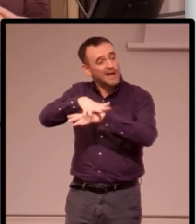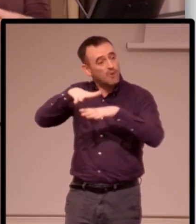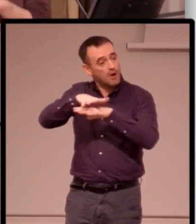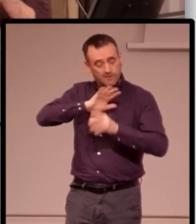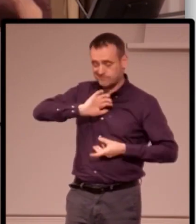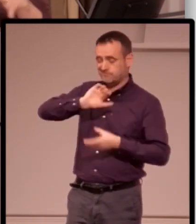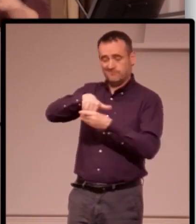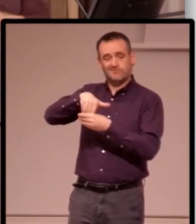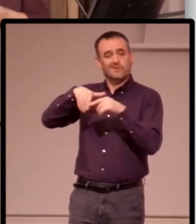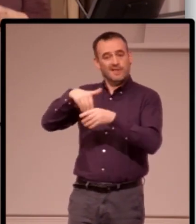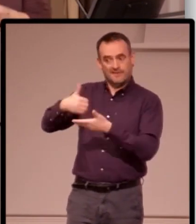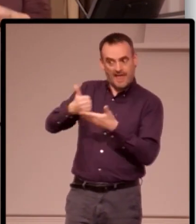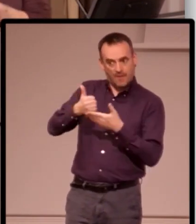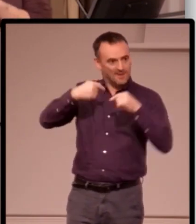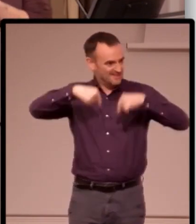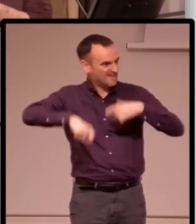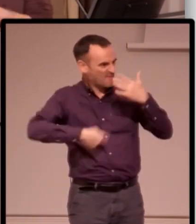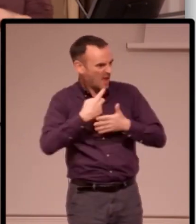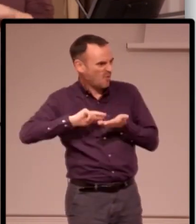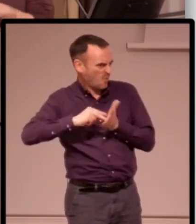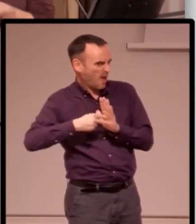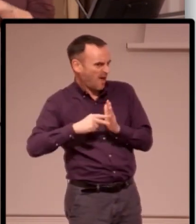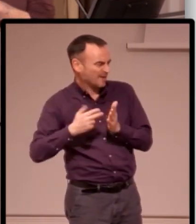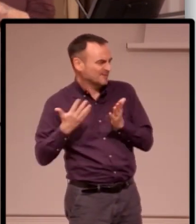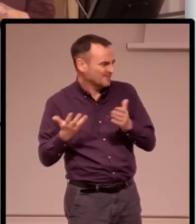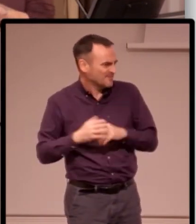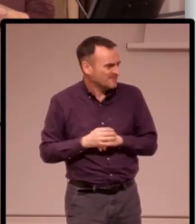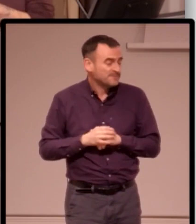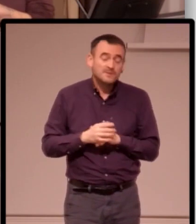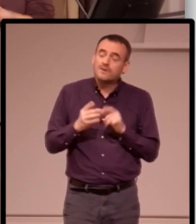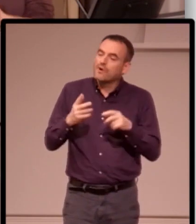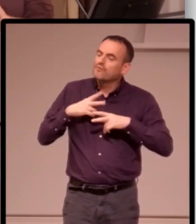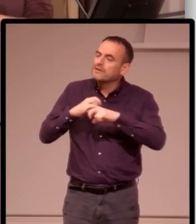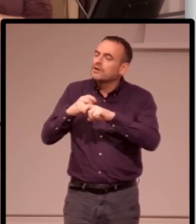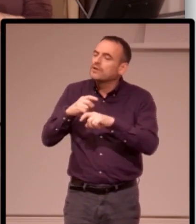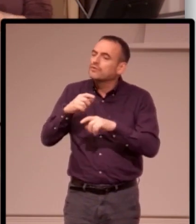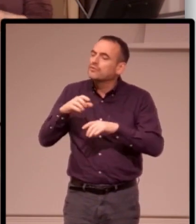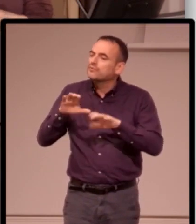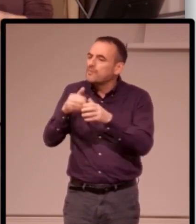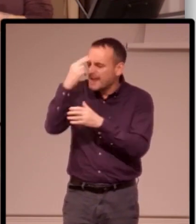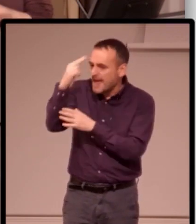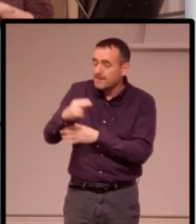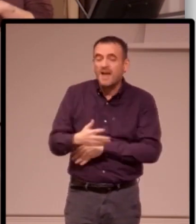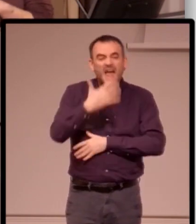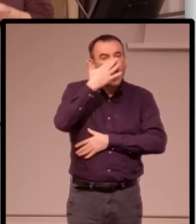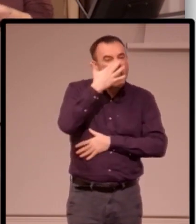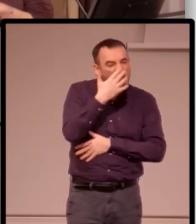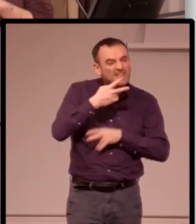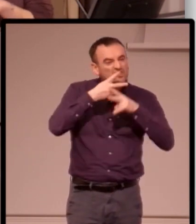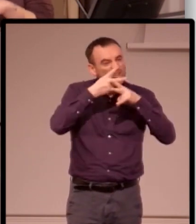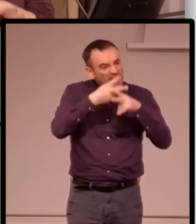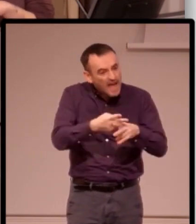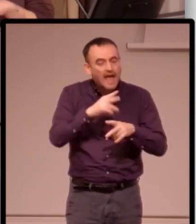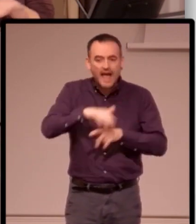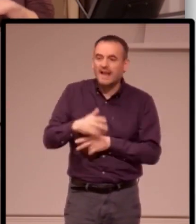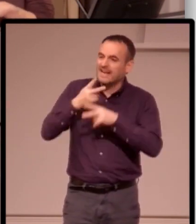which has helped to organise this event. It's a research group called Age Care and the Caring